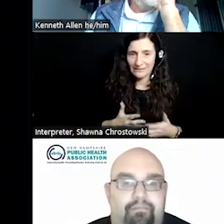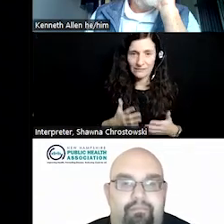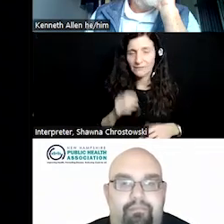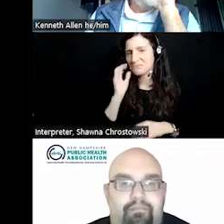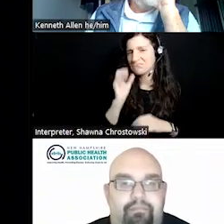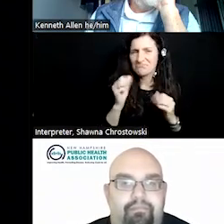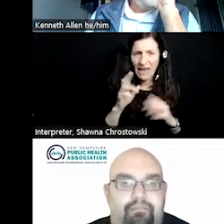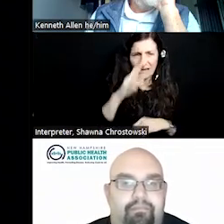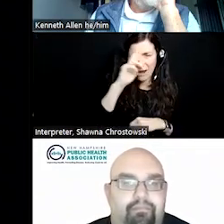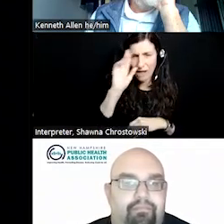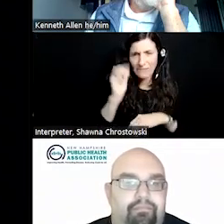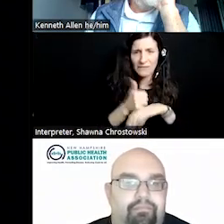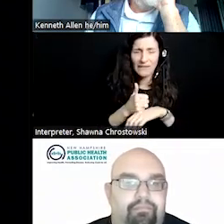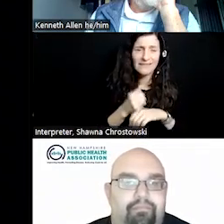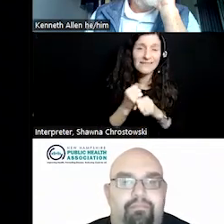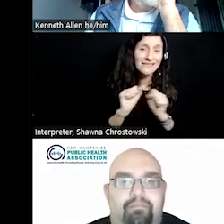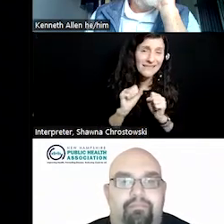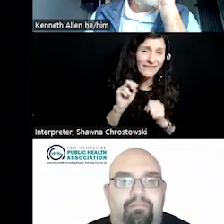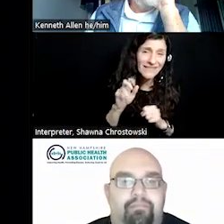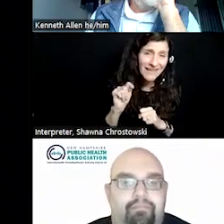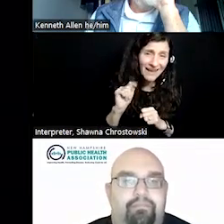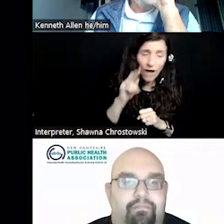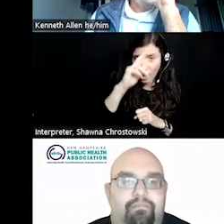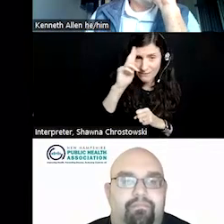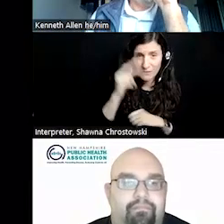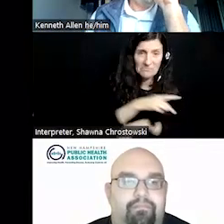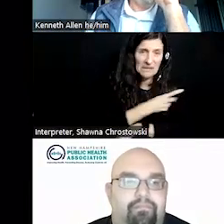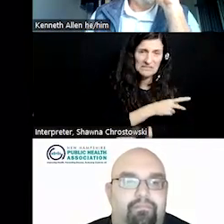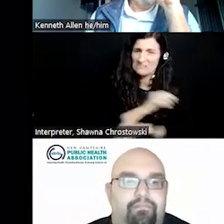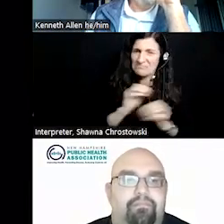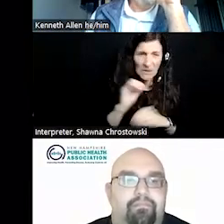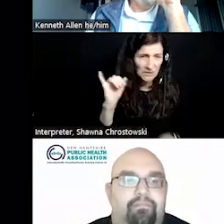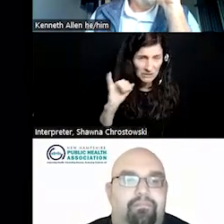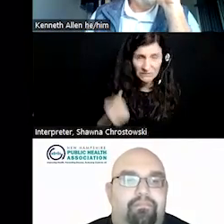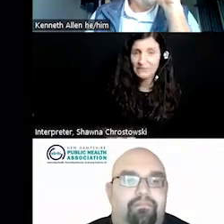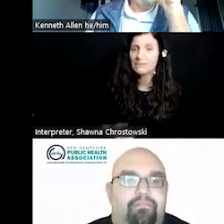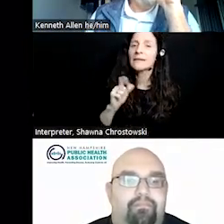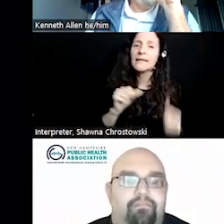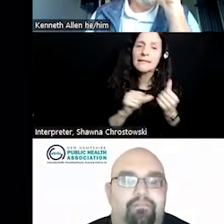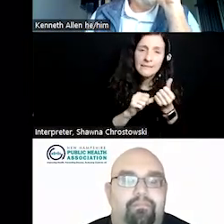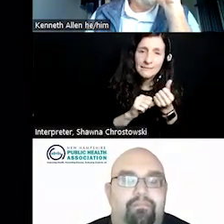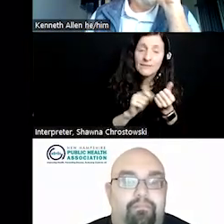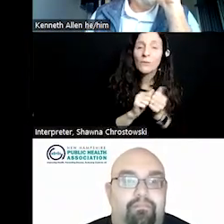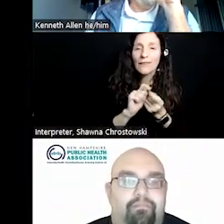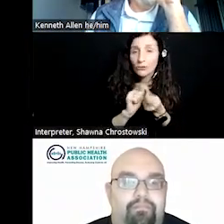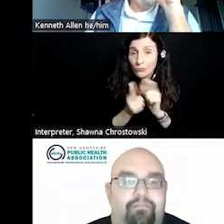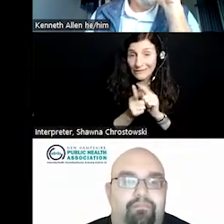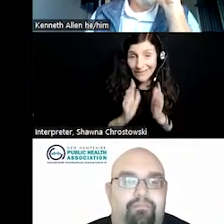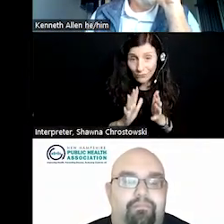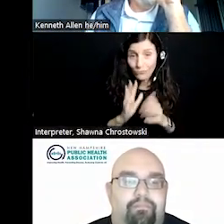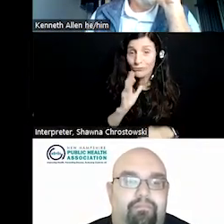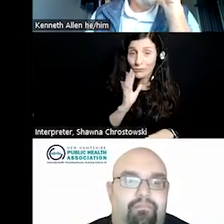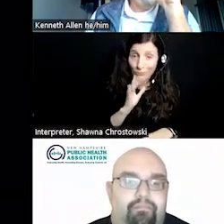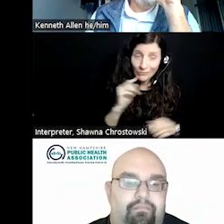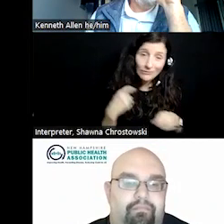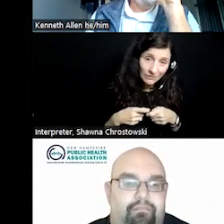hospital-based safety net hospital patients are uninsured. They need assistance by translators, and a large number